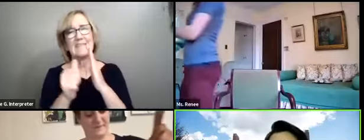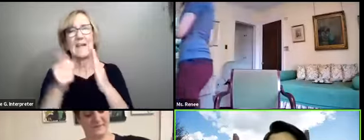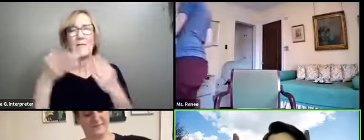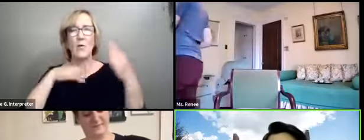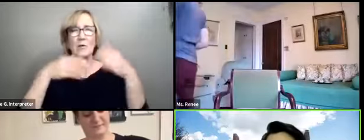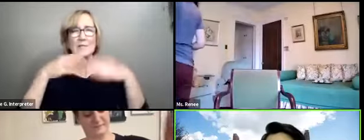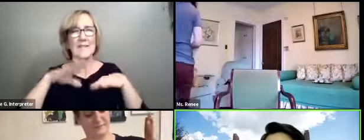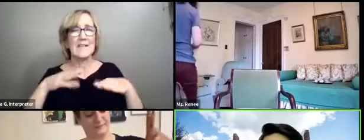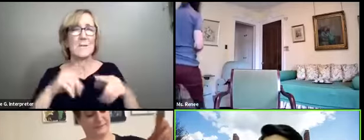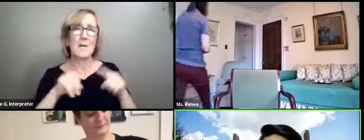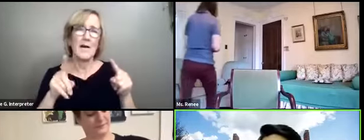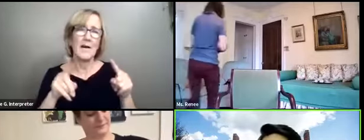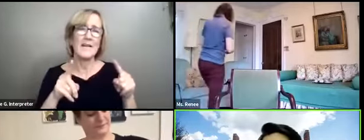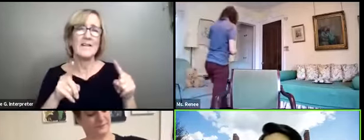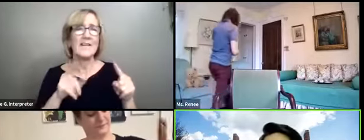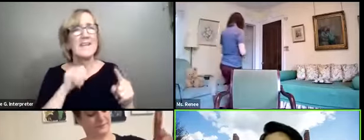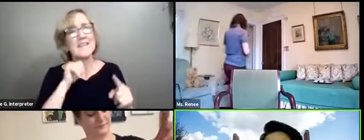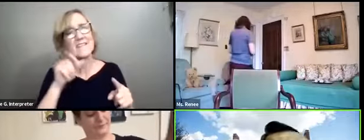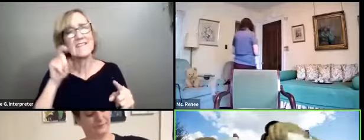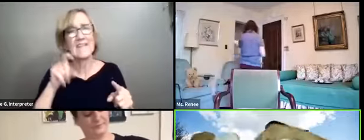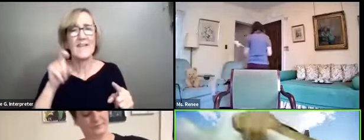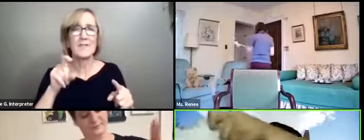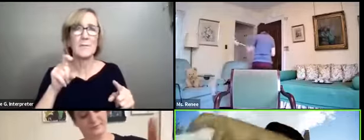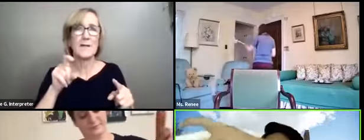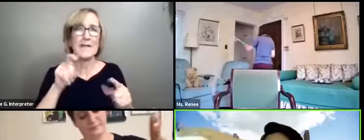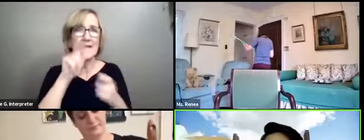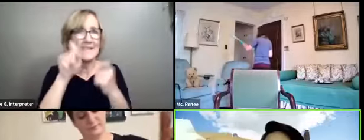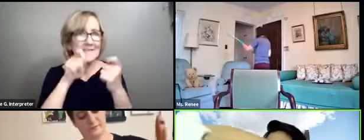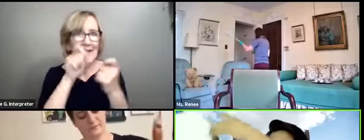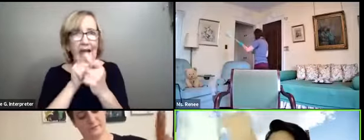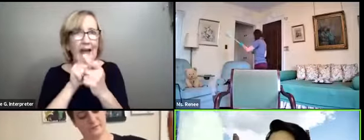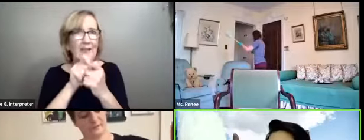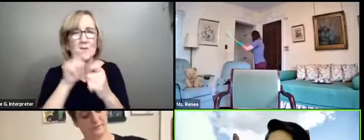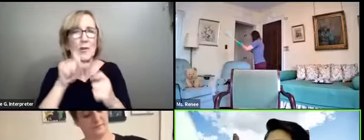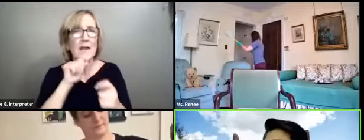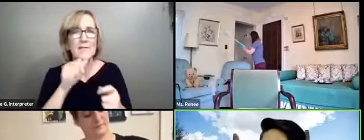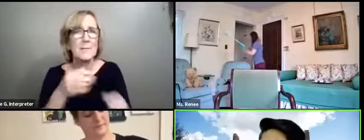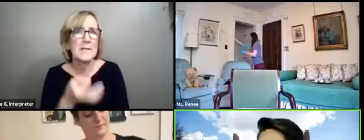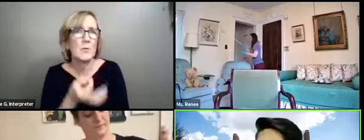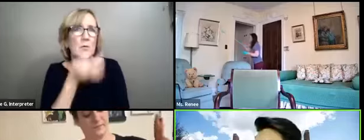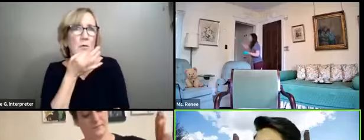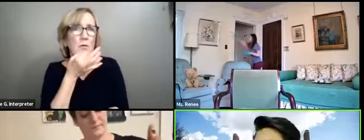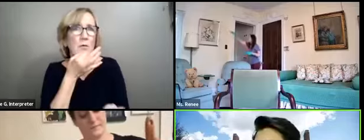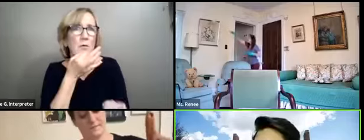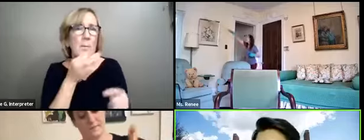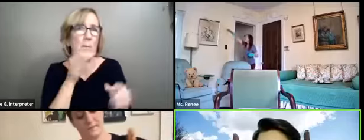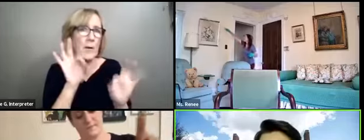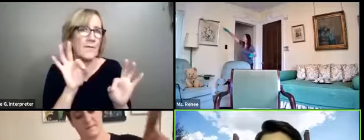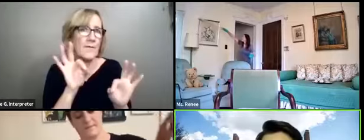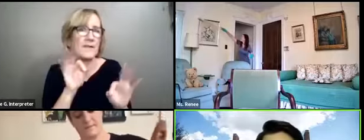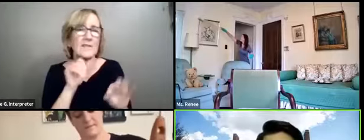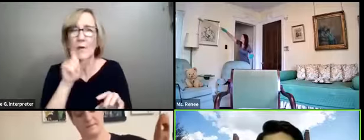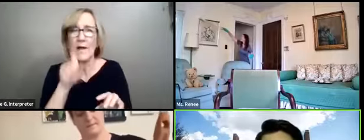being super incredibly talented at what you're doing, but more or less just doing it itself.